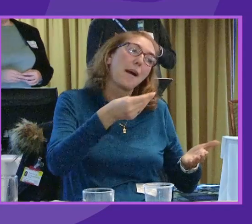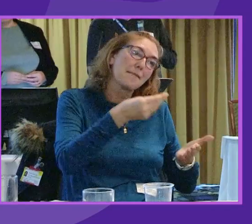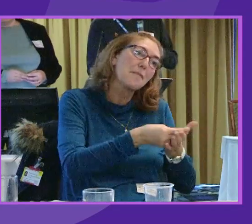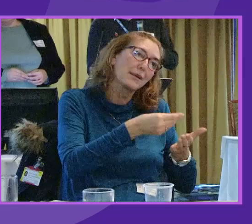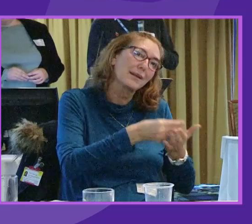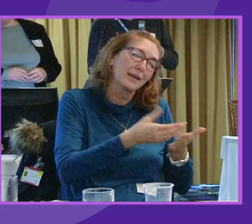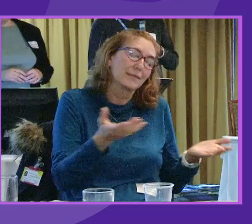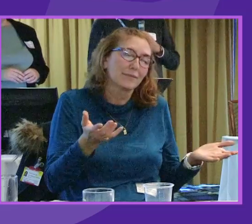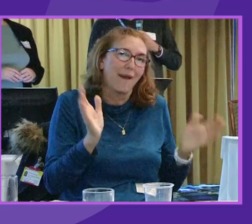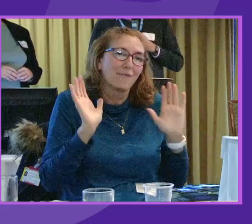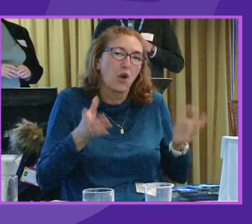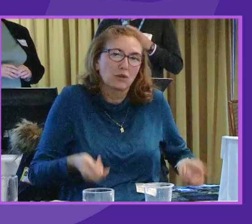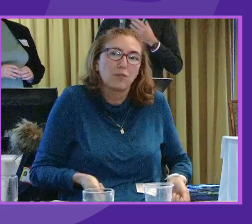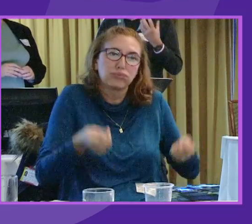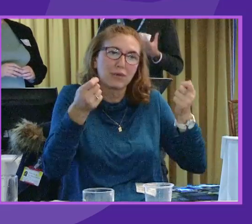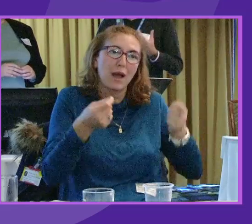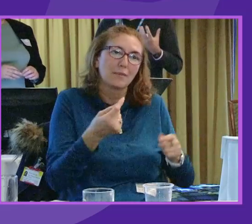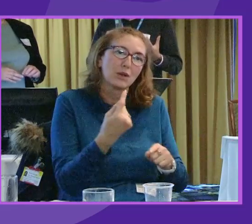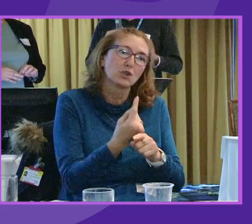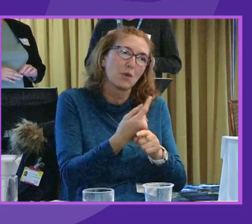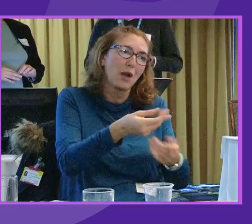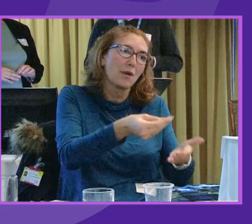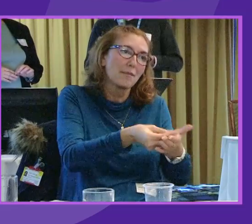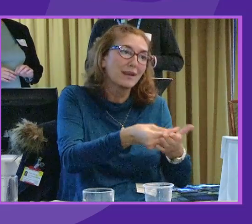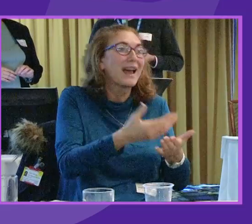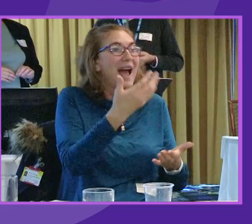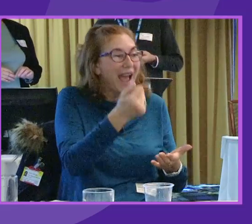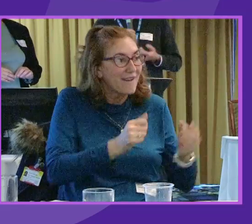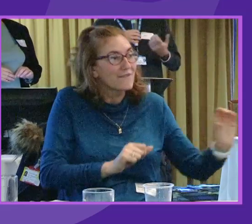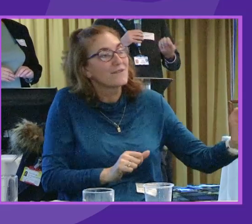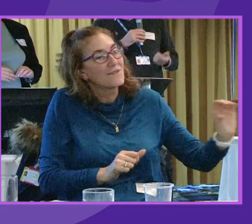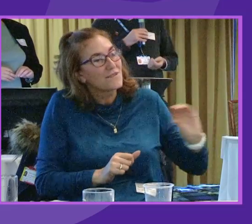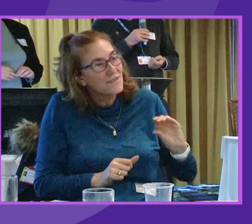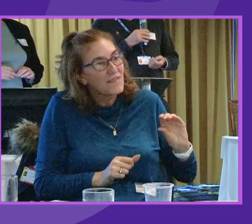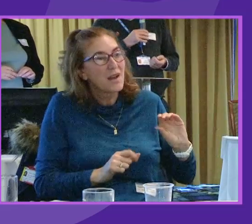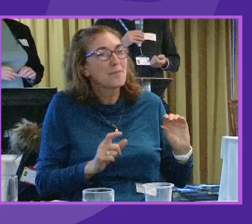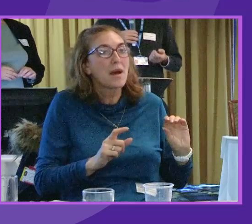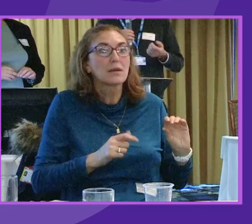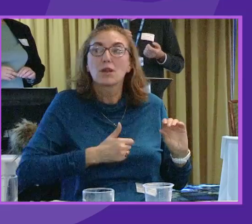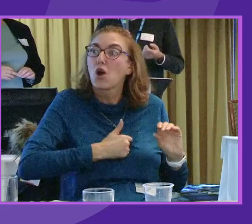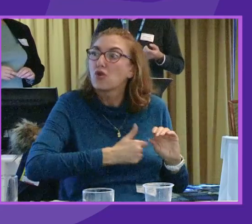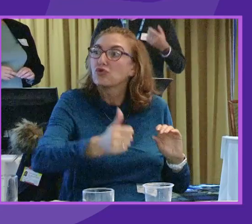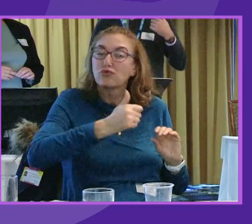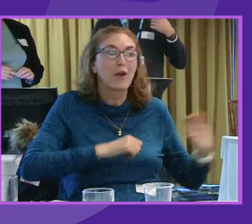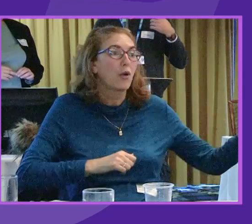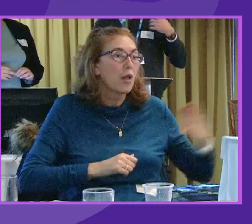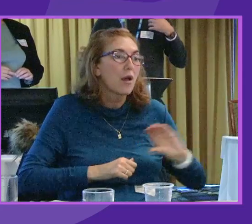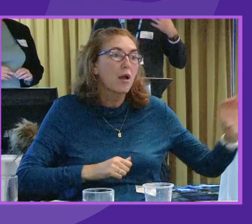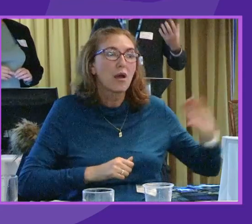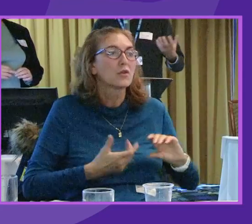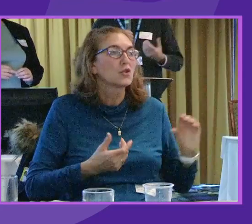I suppose money is something worth mentioning as well, because in terms of there is a little bit of money coming in,